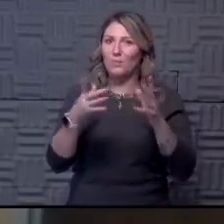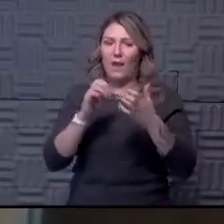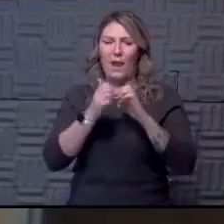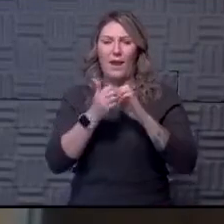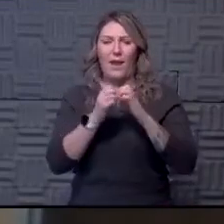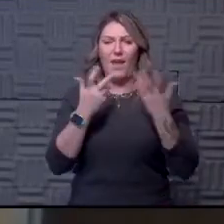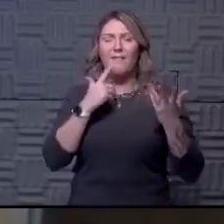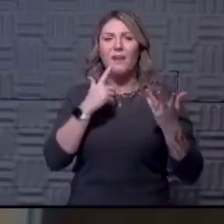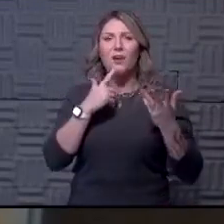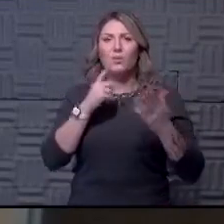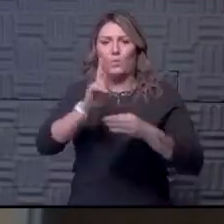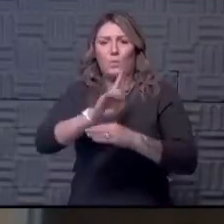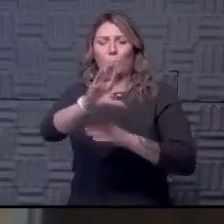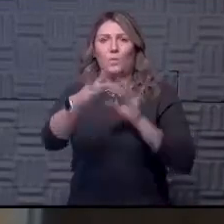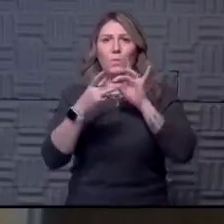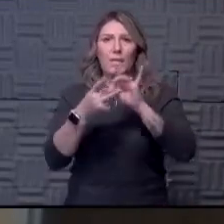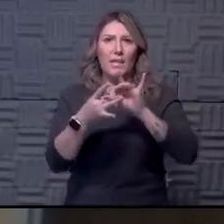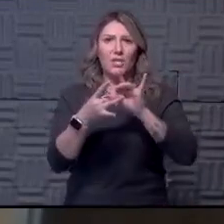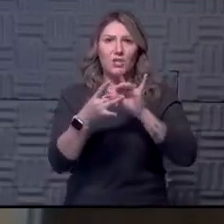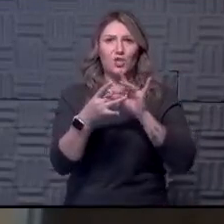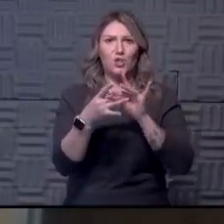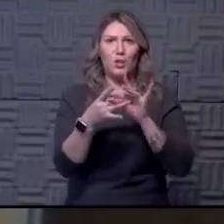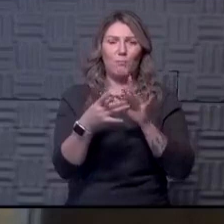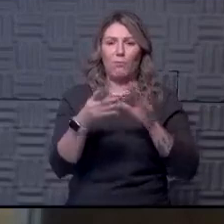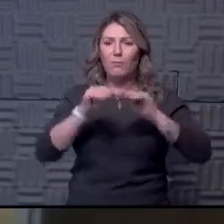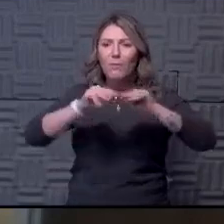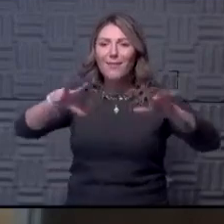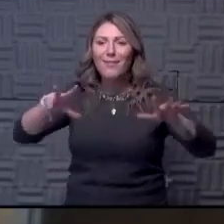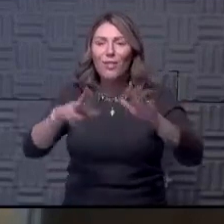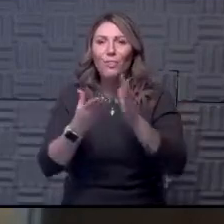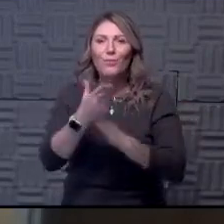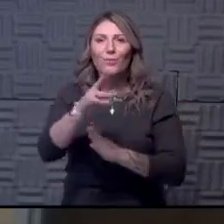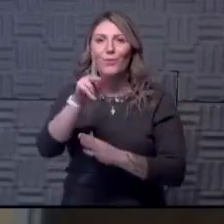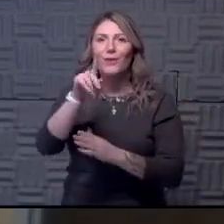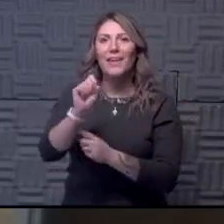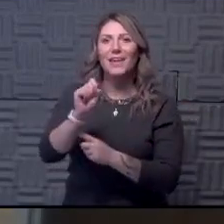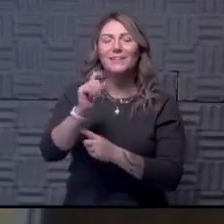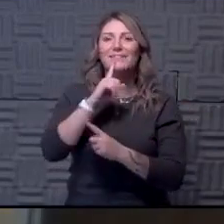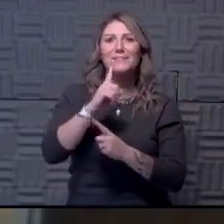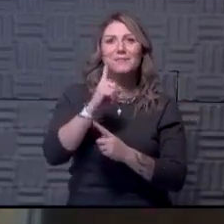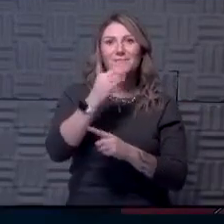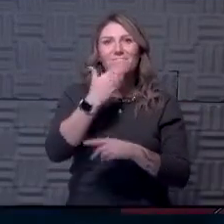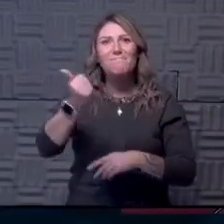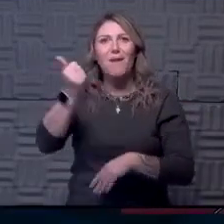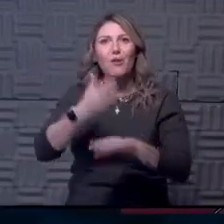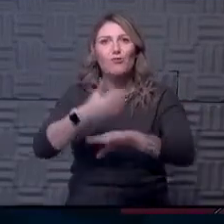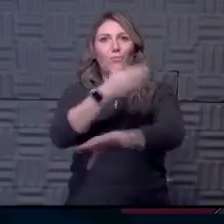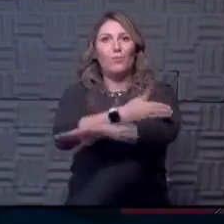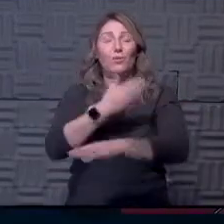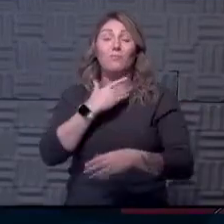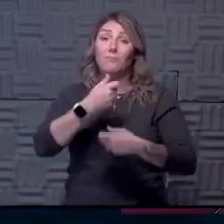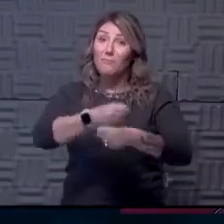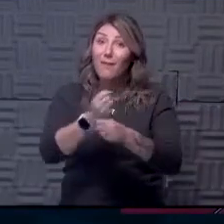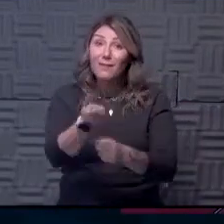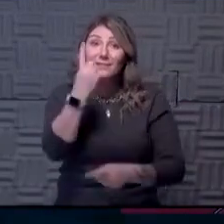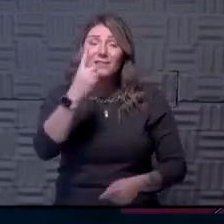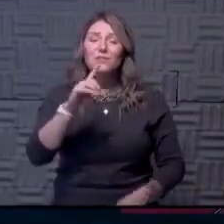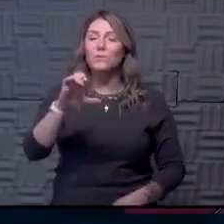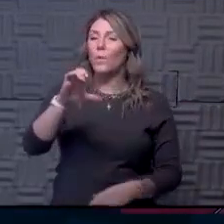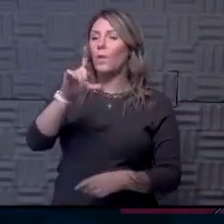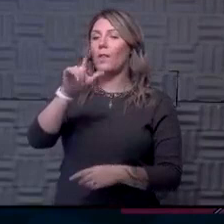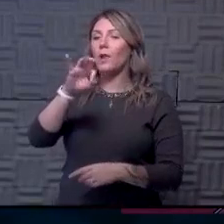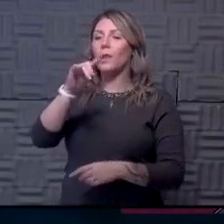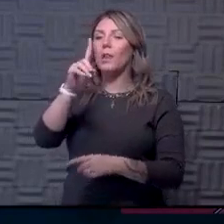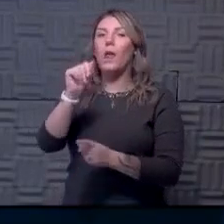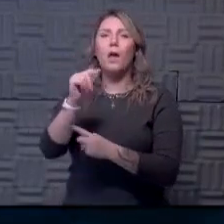of relationships across the state of Kansas to mobilize people for the greater good. I think that makes sense. So, Claudia, talk a little bit about